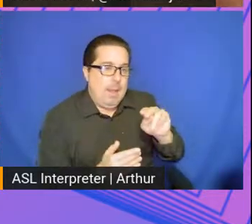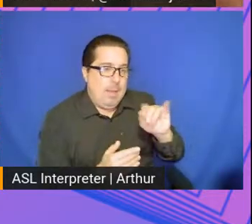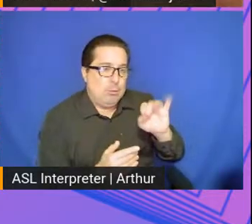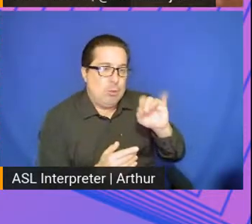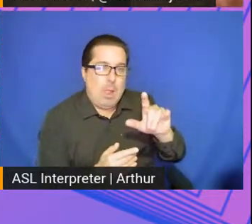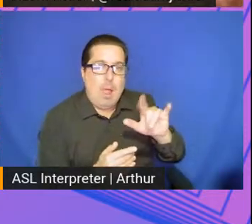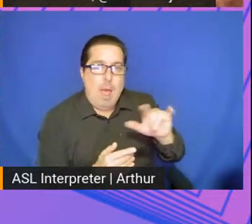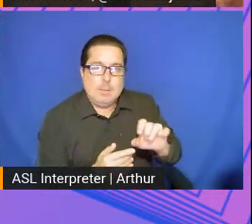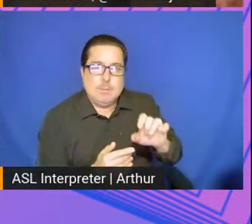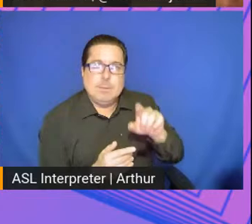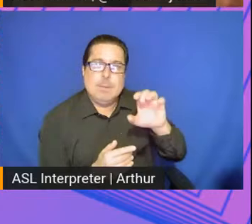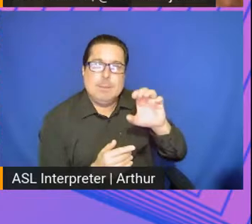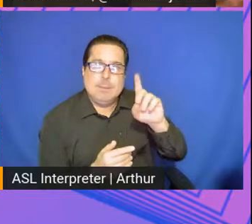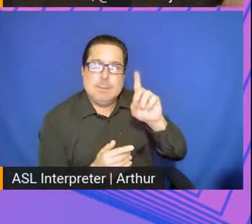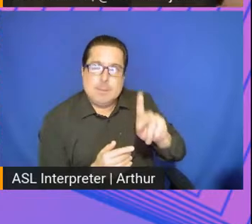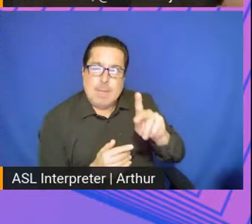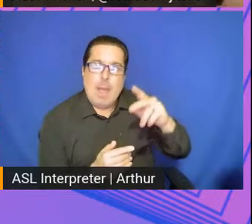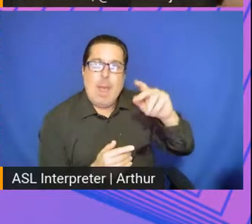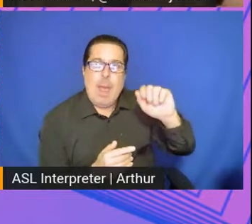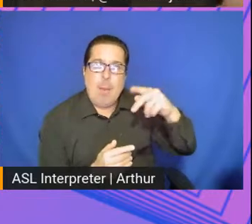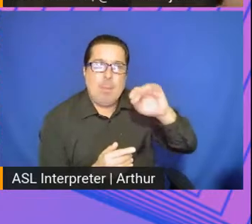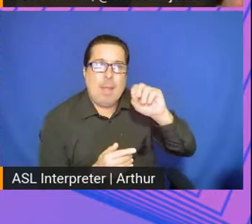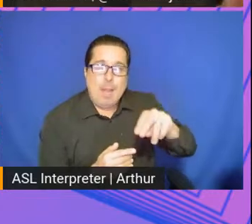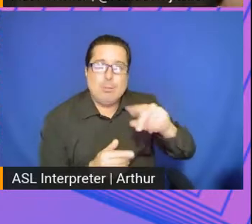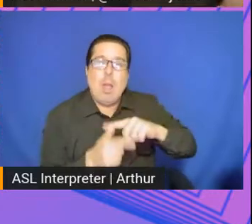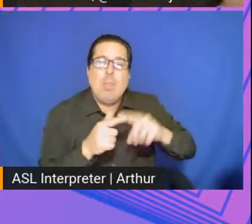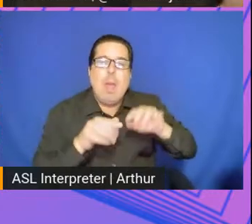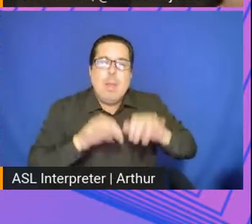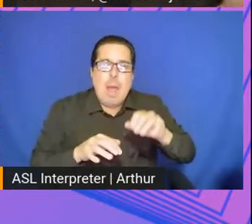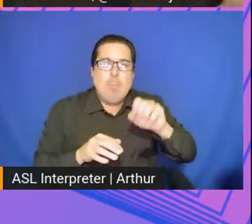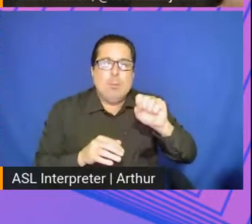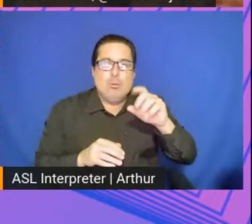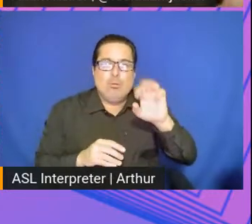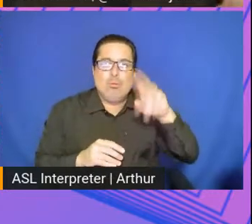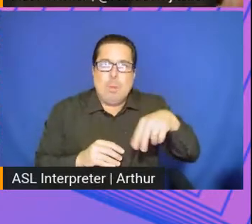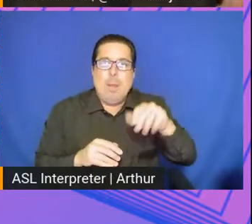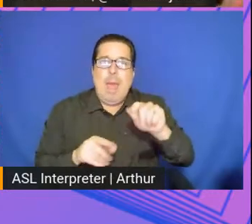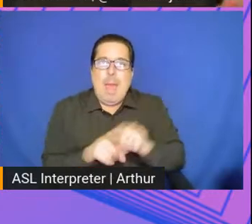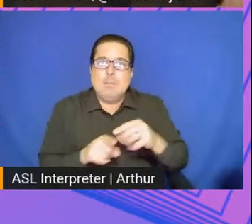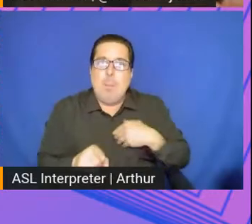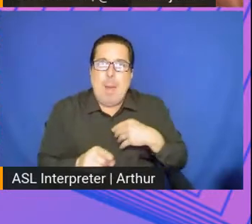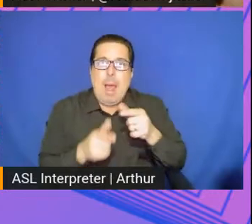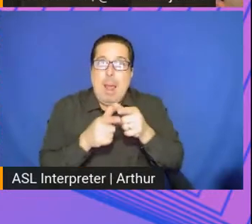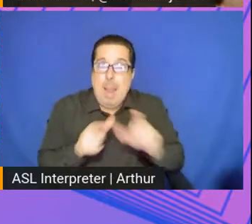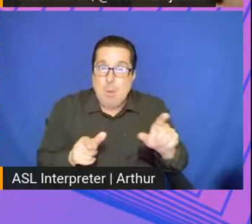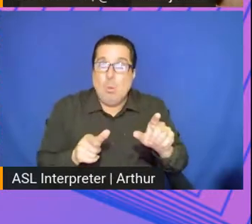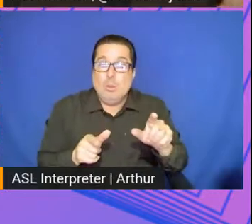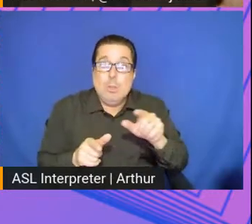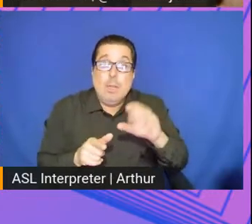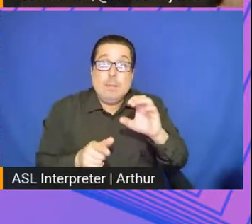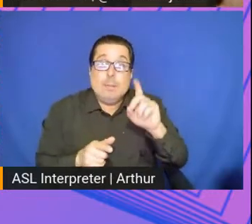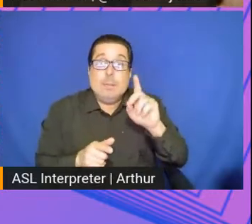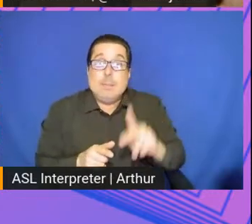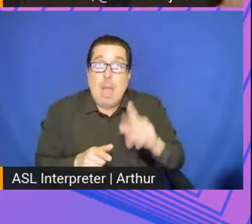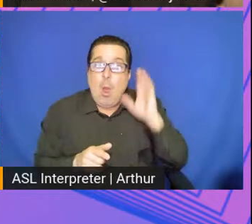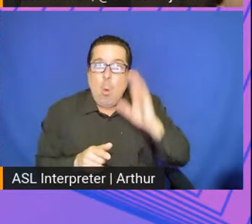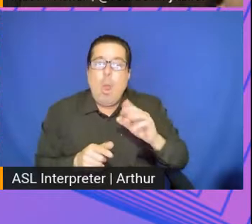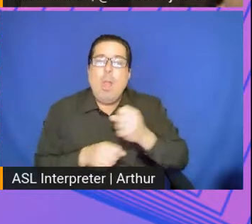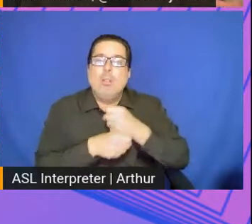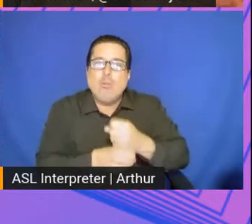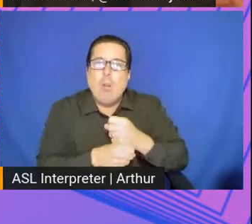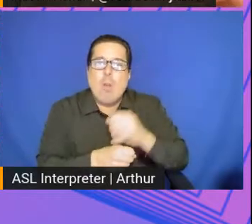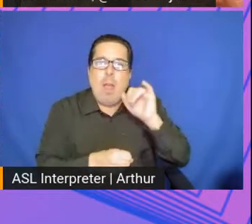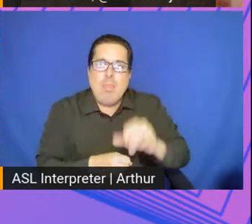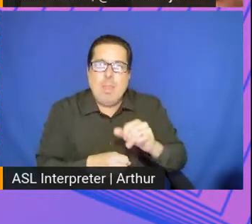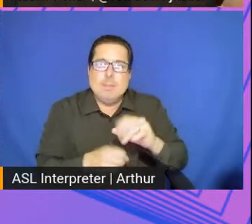I choose to use TypeScript as my language. So what's going to happen is the CDK is going to generate this